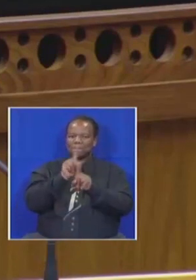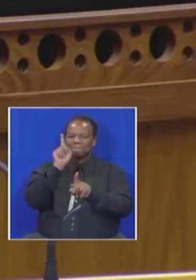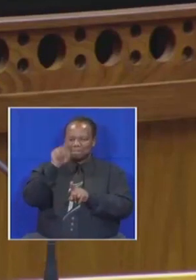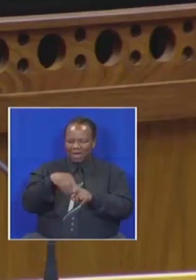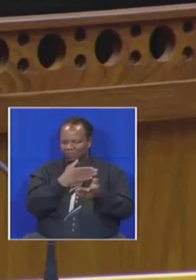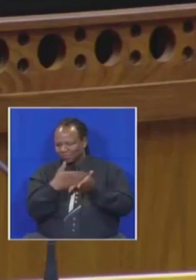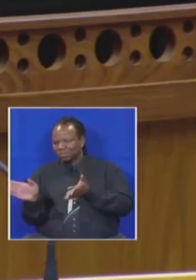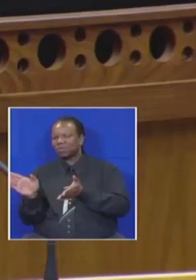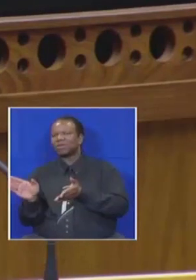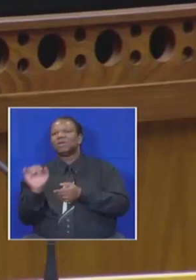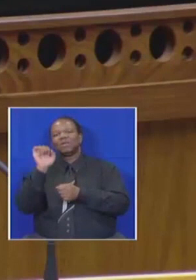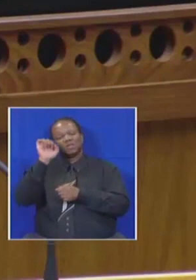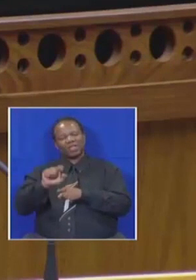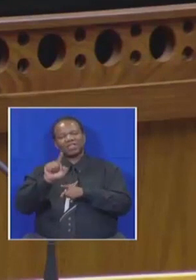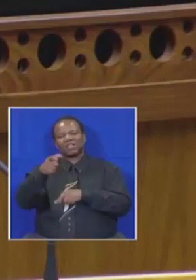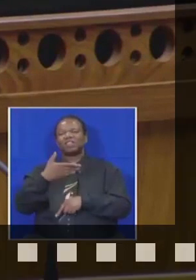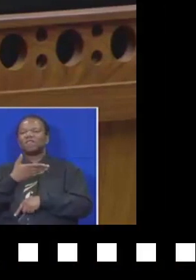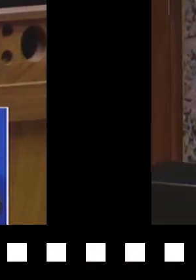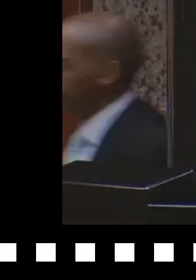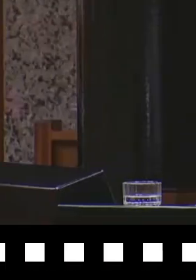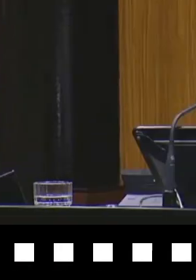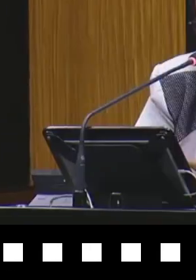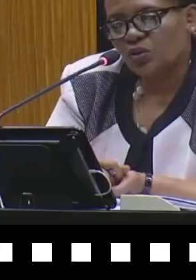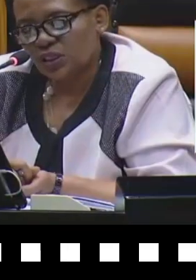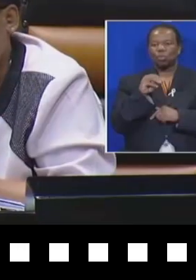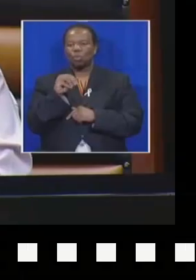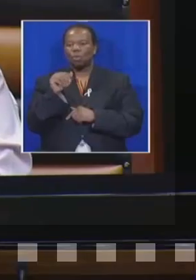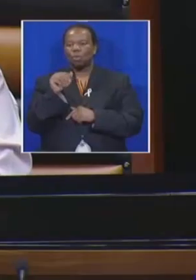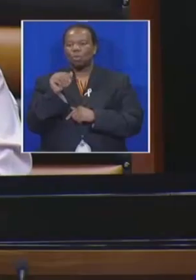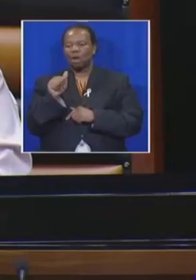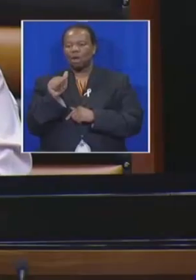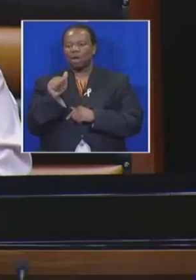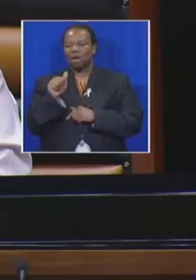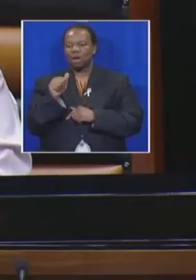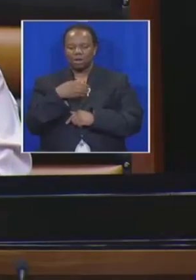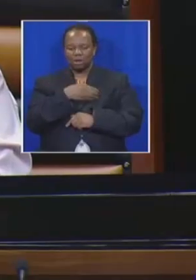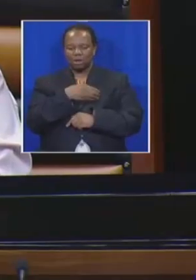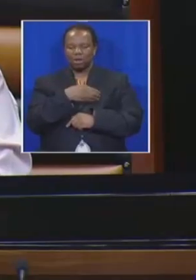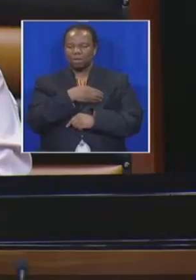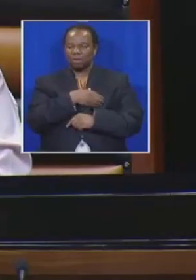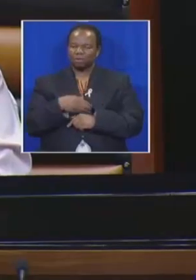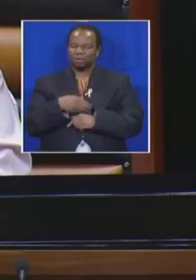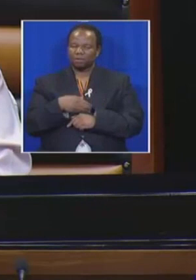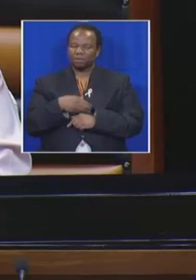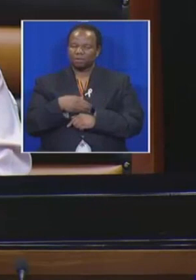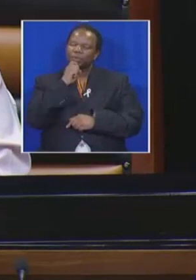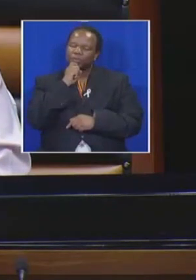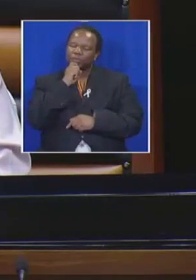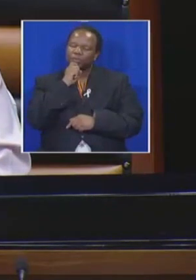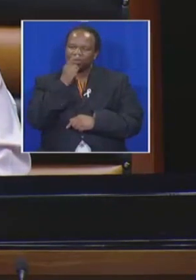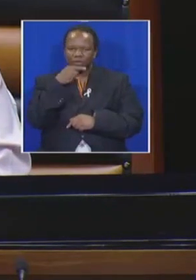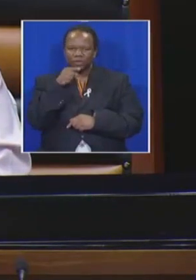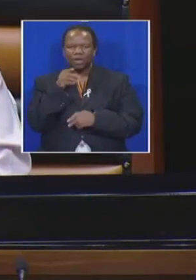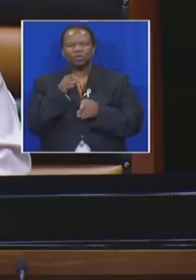And he will fall with his father, Mr. Zuma. Chairperson? Thank you. Please use the correct way of calling